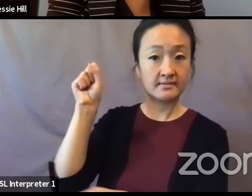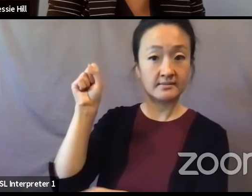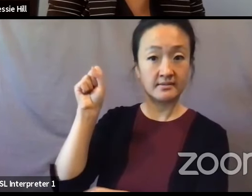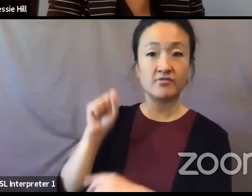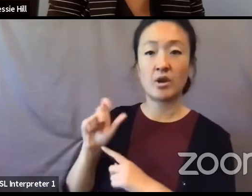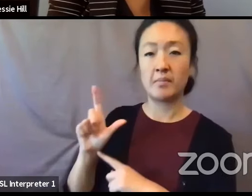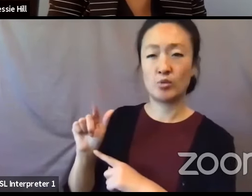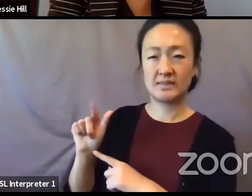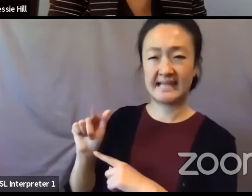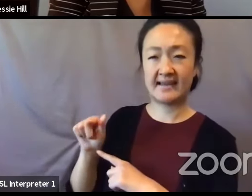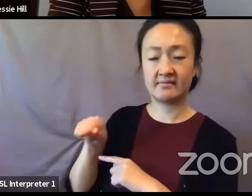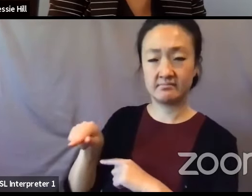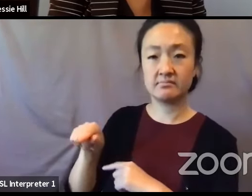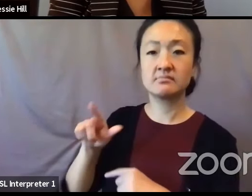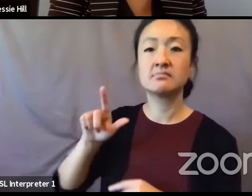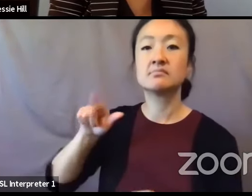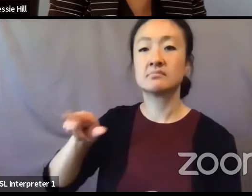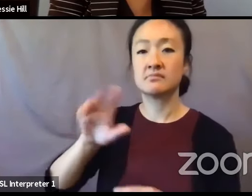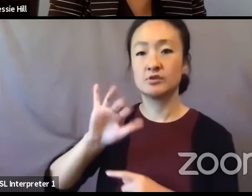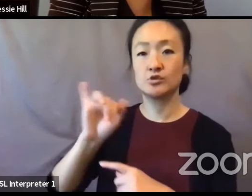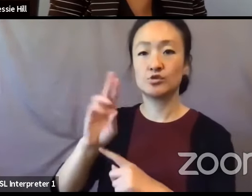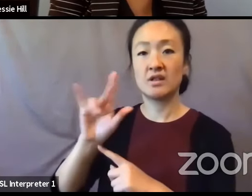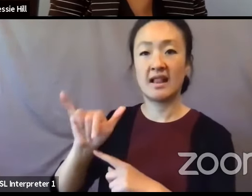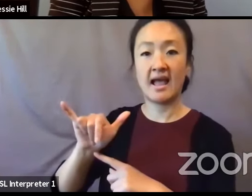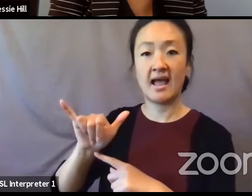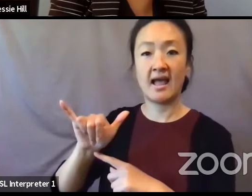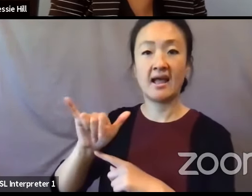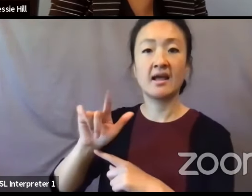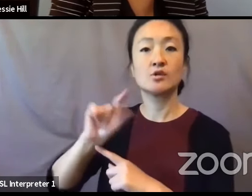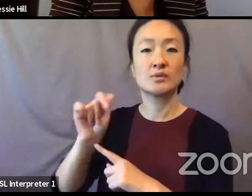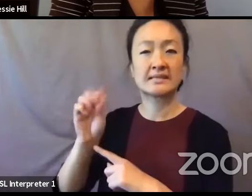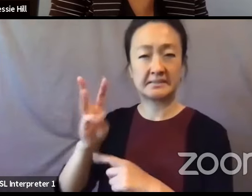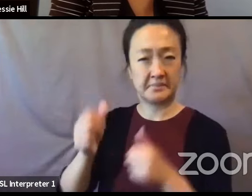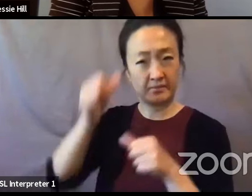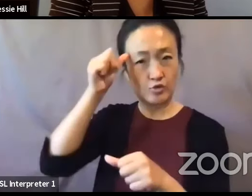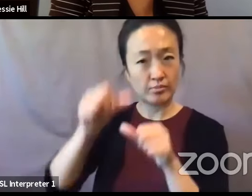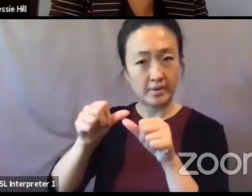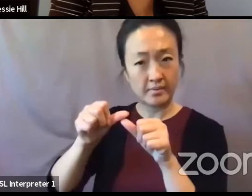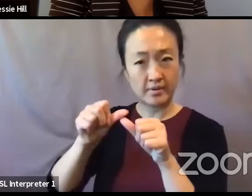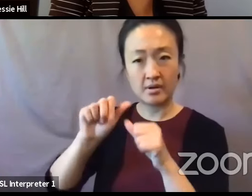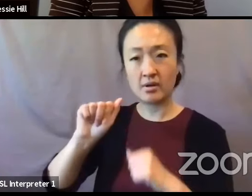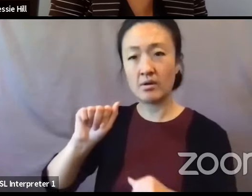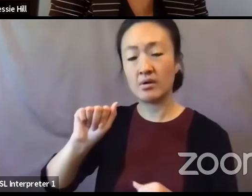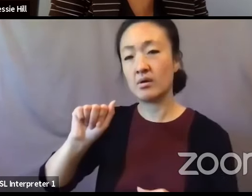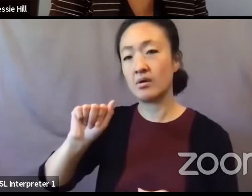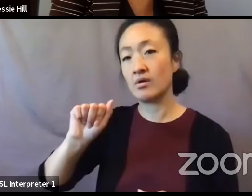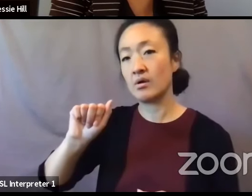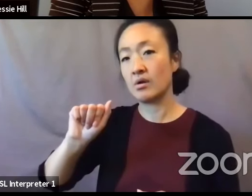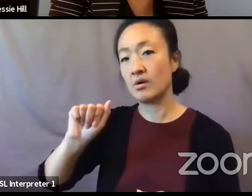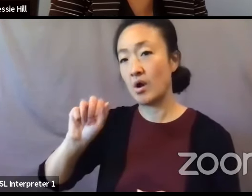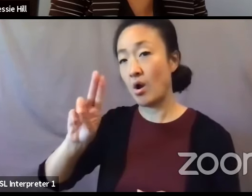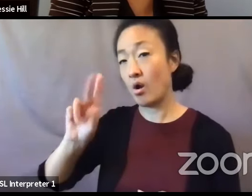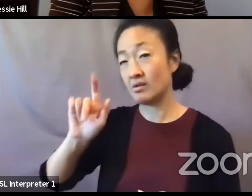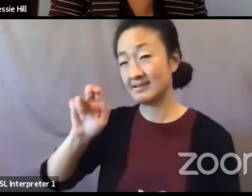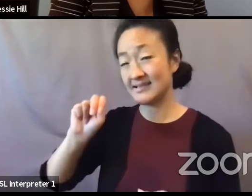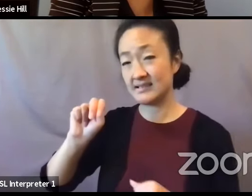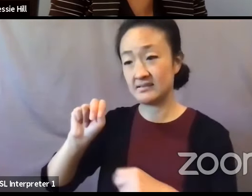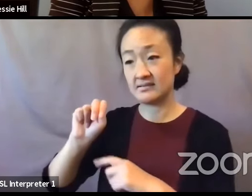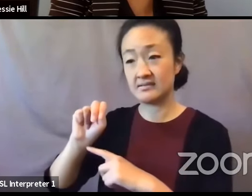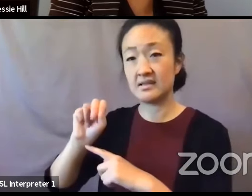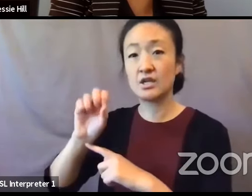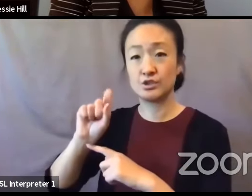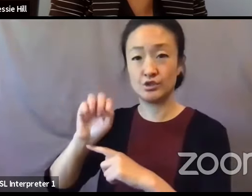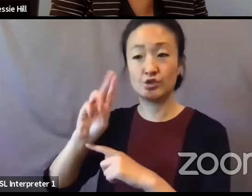Louisiana. In July 2016, some folks may remember the case of Alton Sterling in Baton Rouge, who was killed by